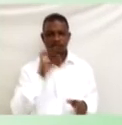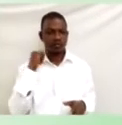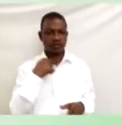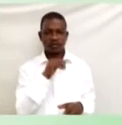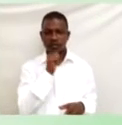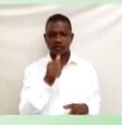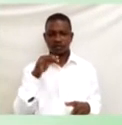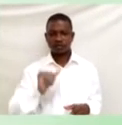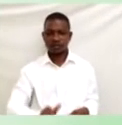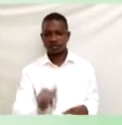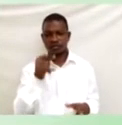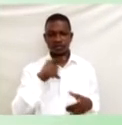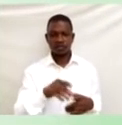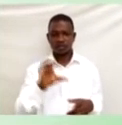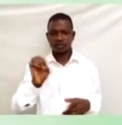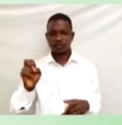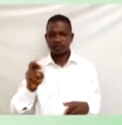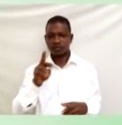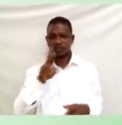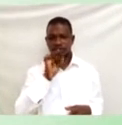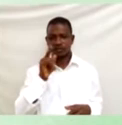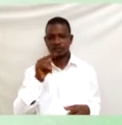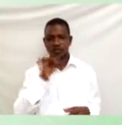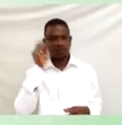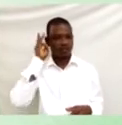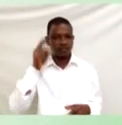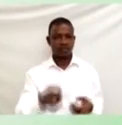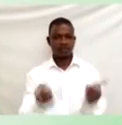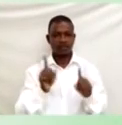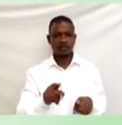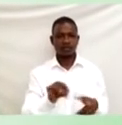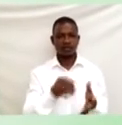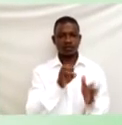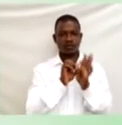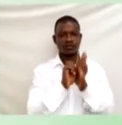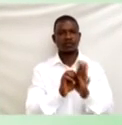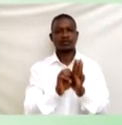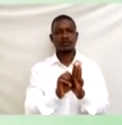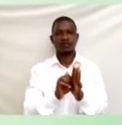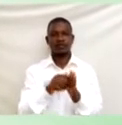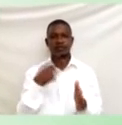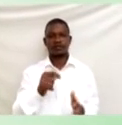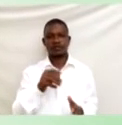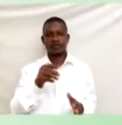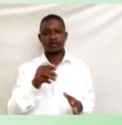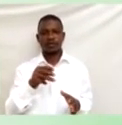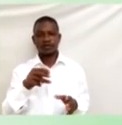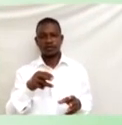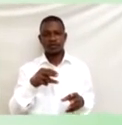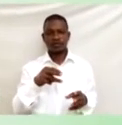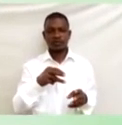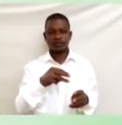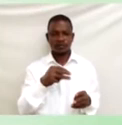The subjunctive mood can be used mainly to show the following